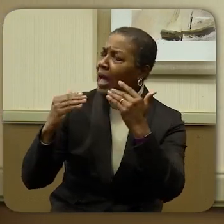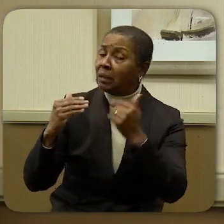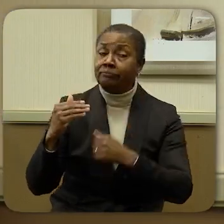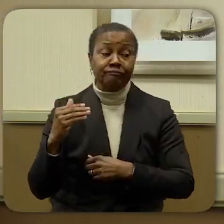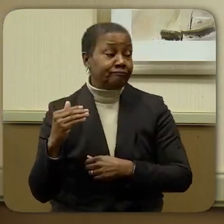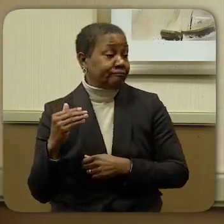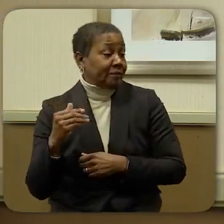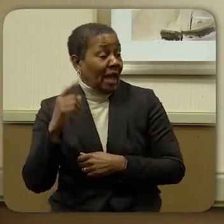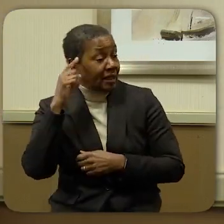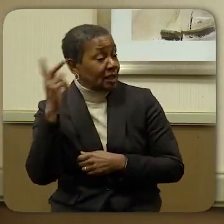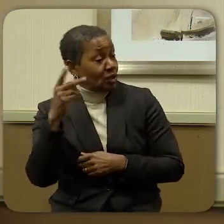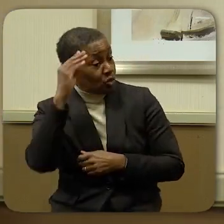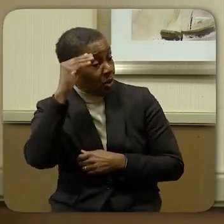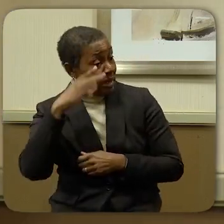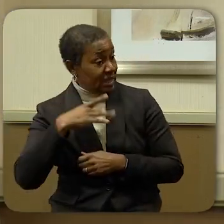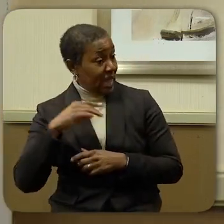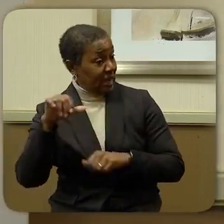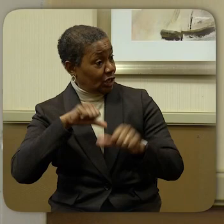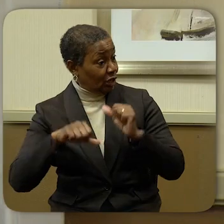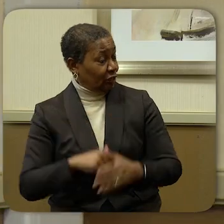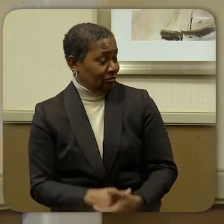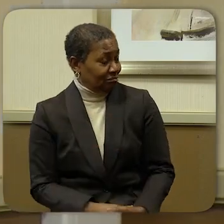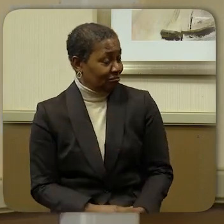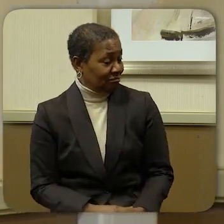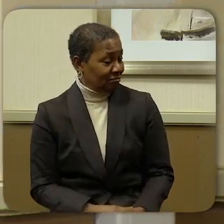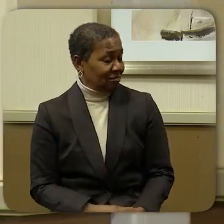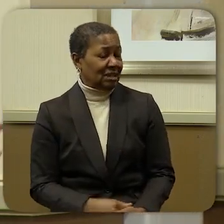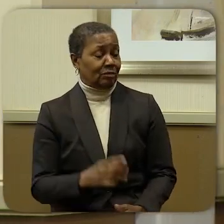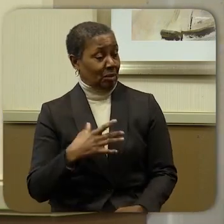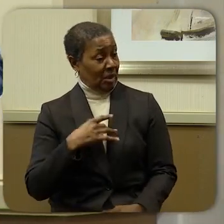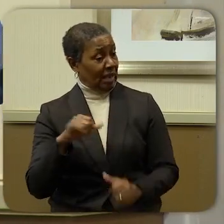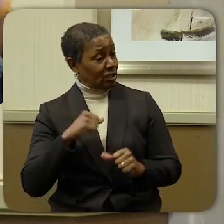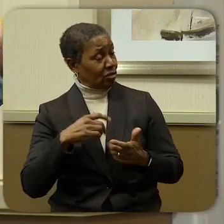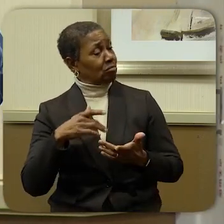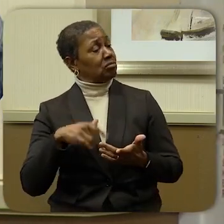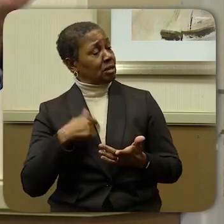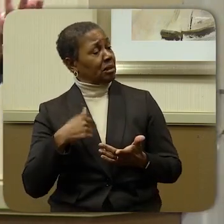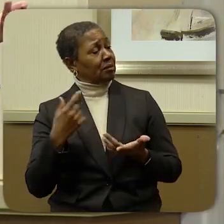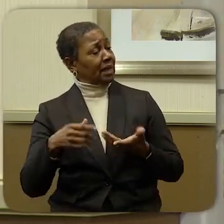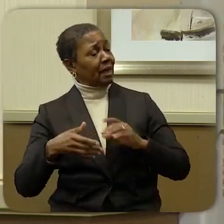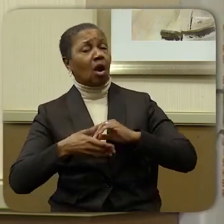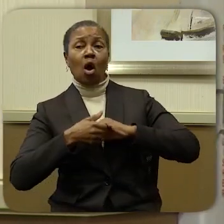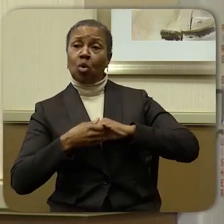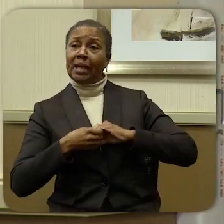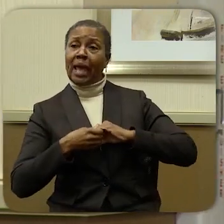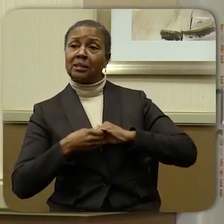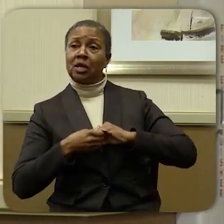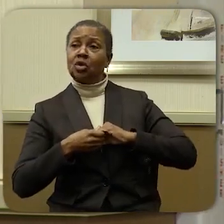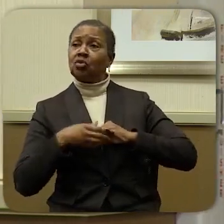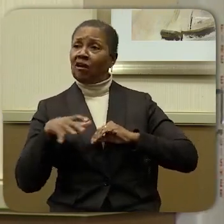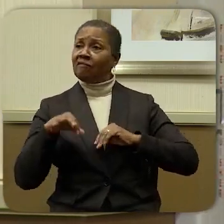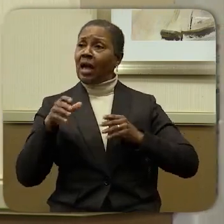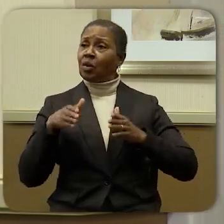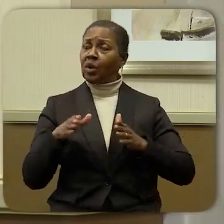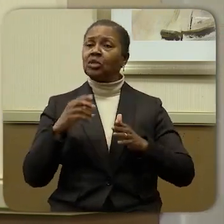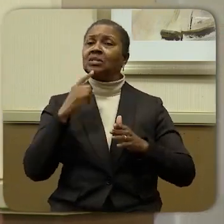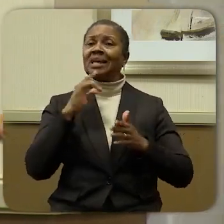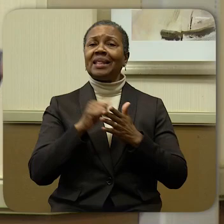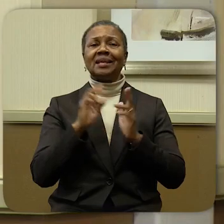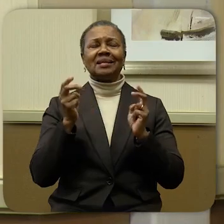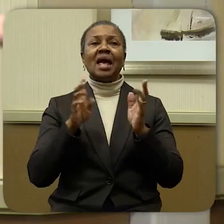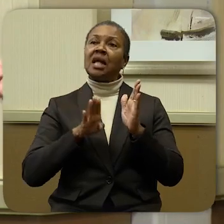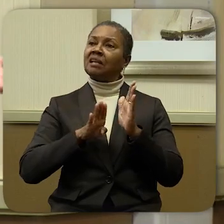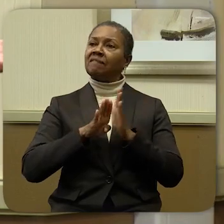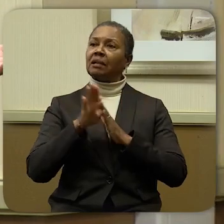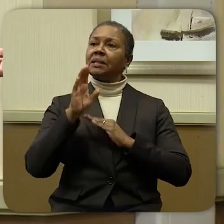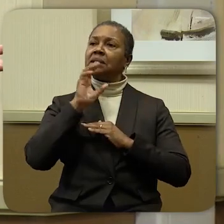they like each other, you know. Sometimes people hold hands when they like each other, you know, like, and you can find ways to say that in developmentally appropriate ways.